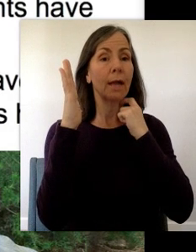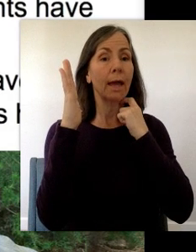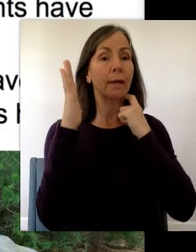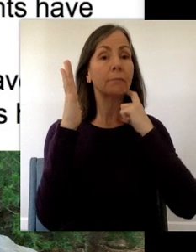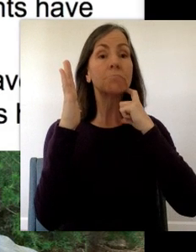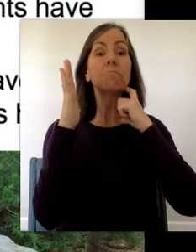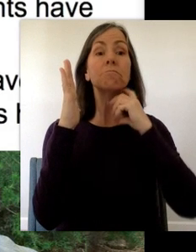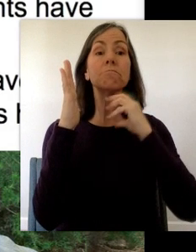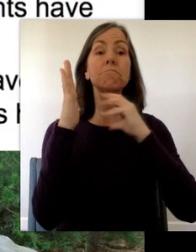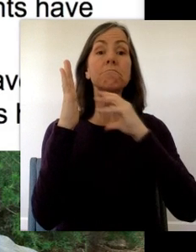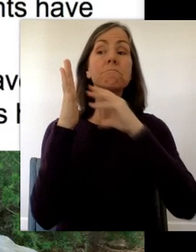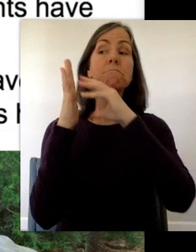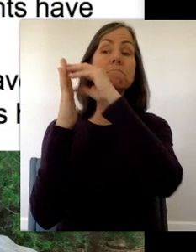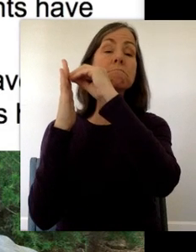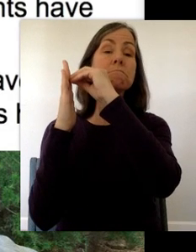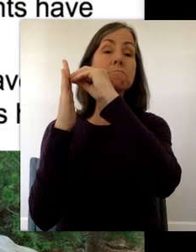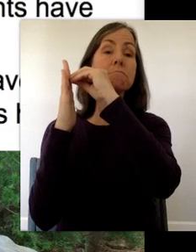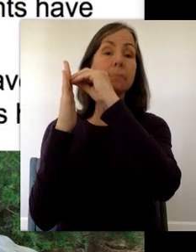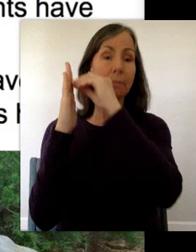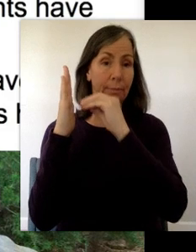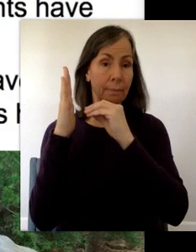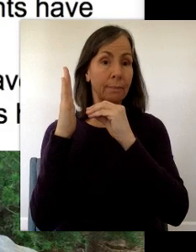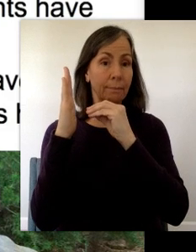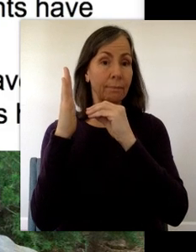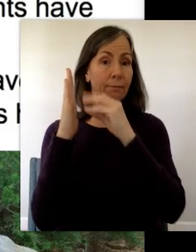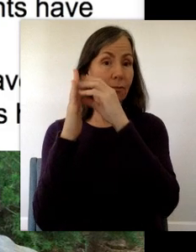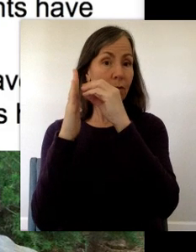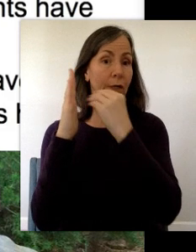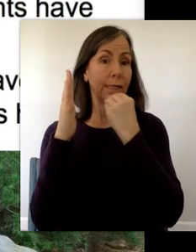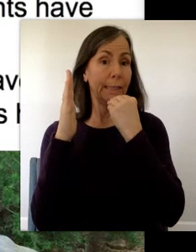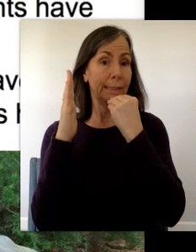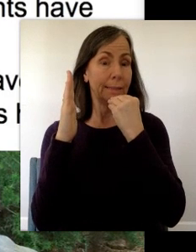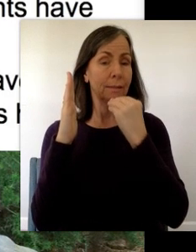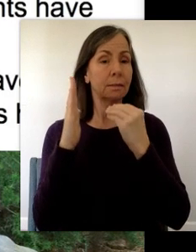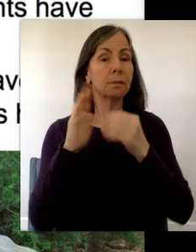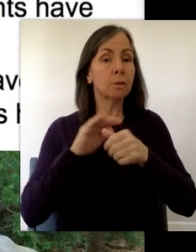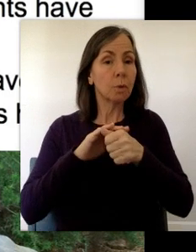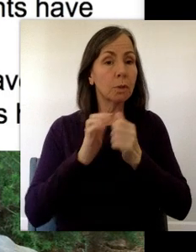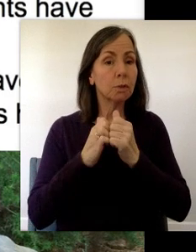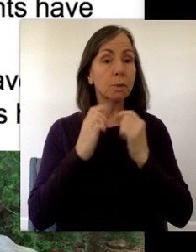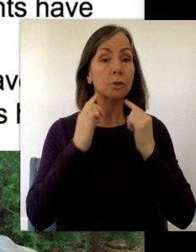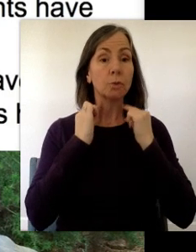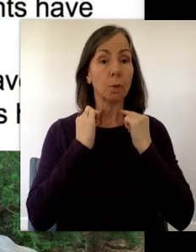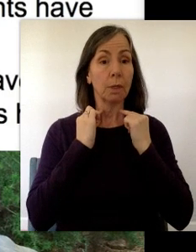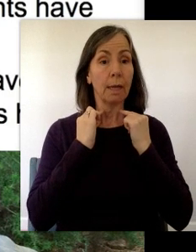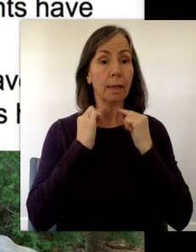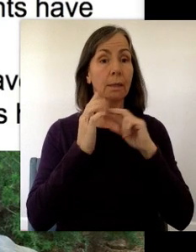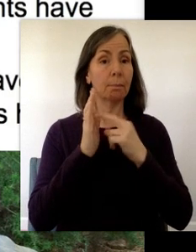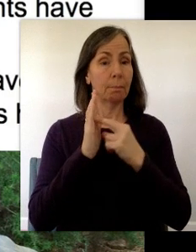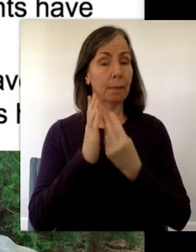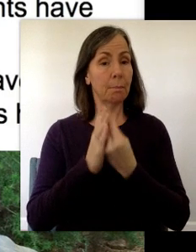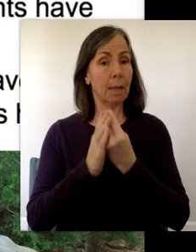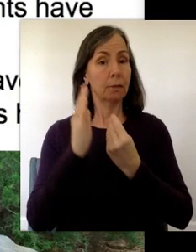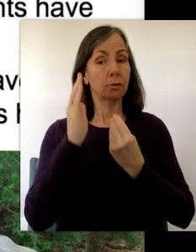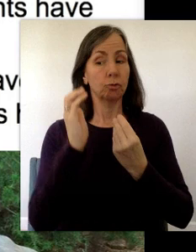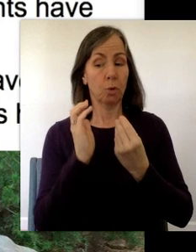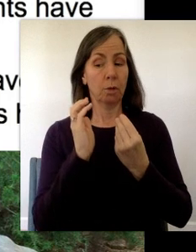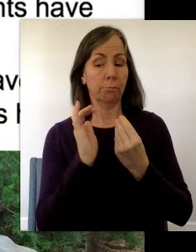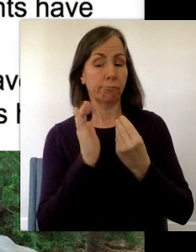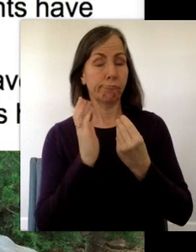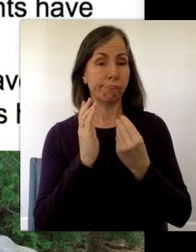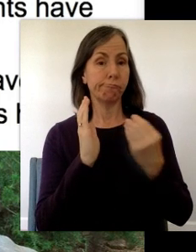long necks, and the tortoises with shorter necks